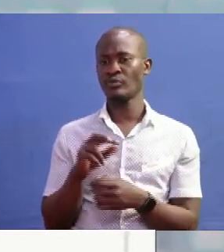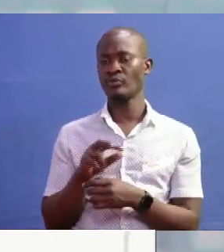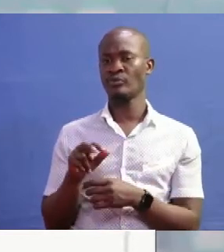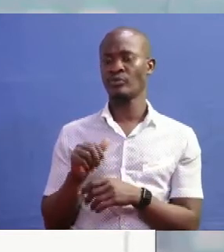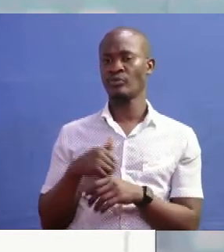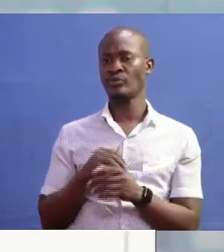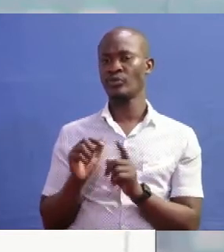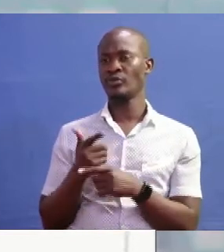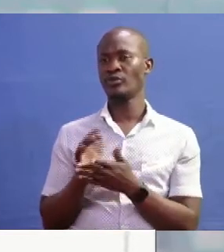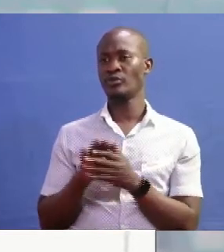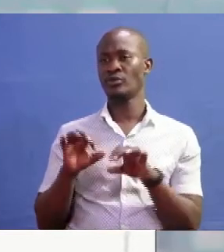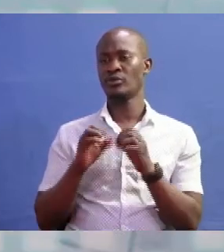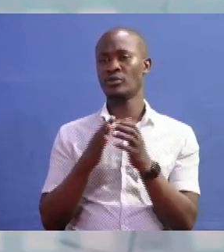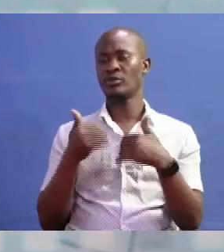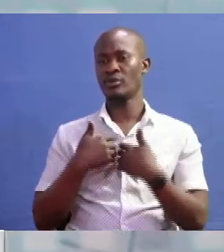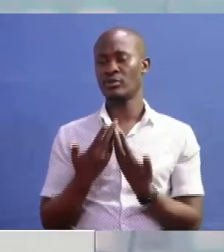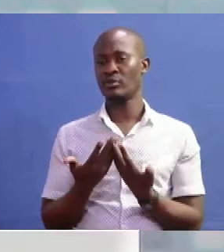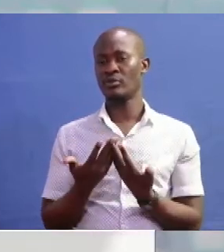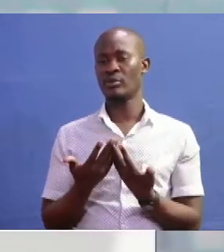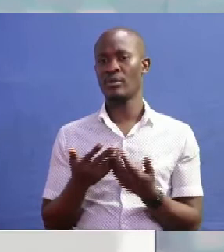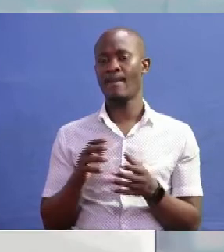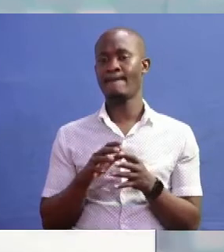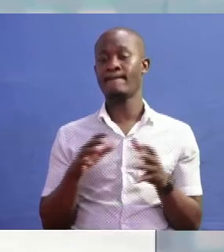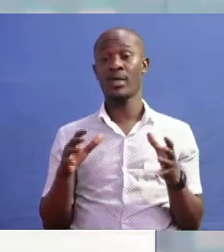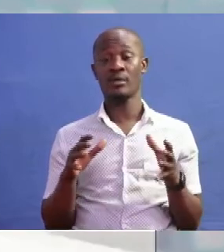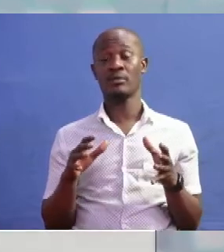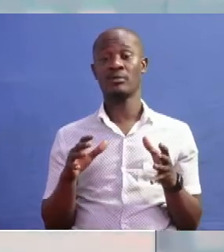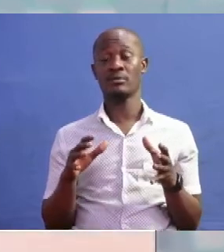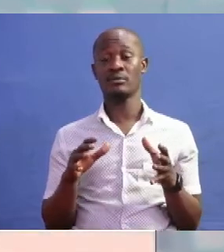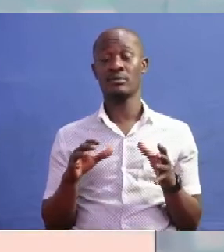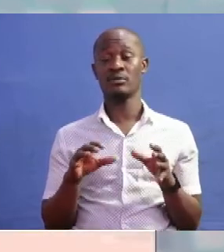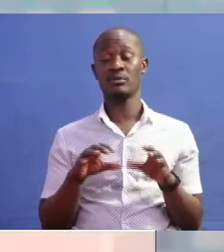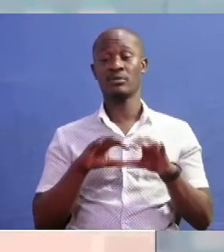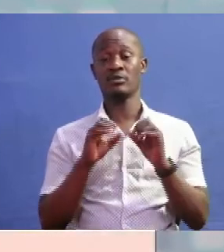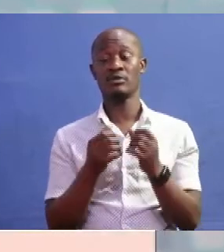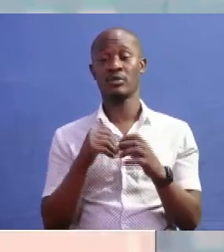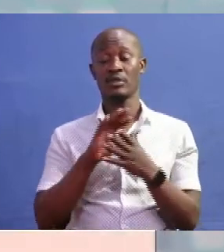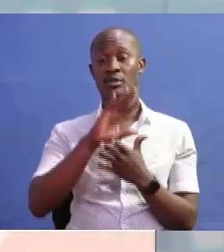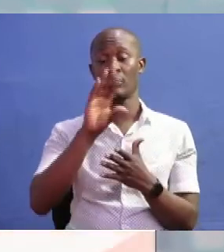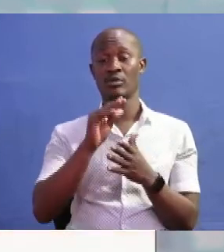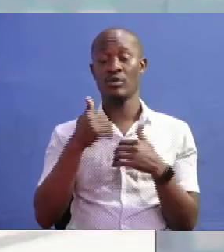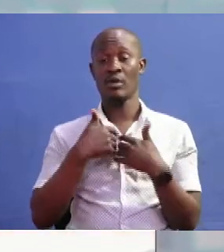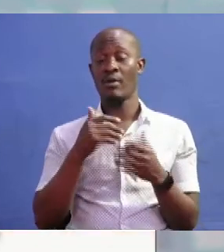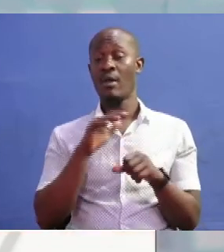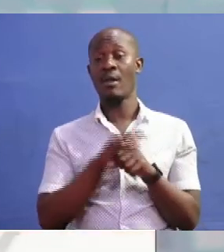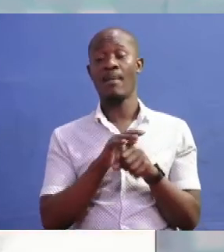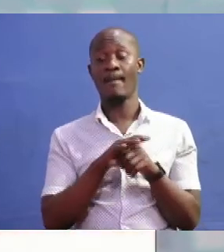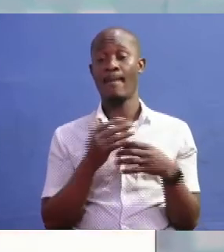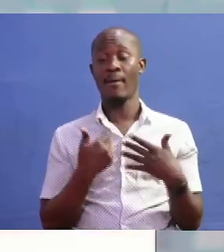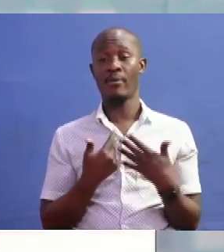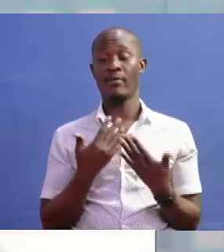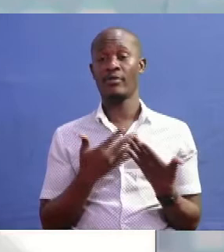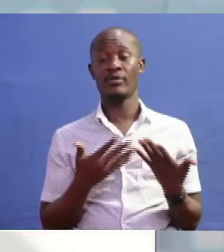the different SACCOs that we have, Kenya, we have some of the biggest SACCOs in Africa. We have SACCOs with a huge asset base. We have SACCOs with